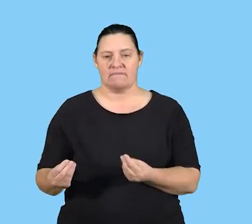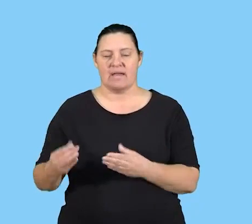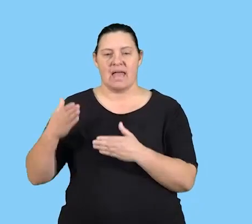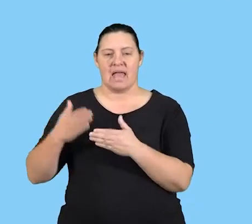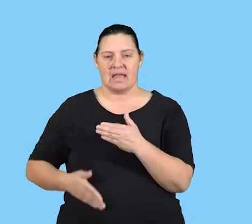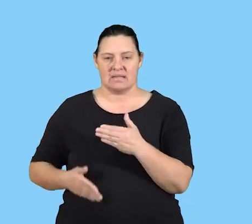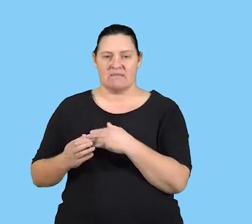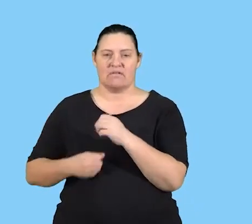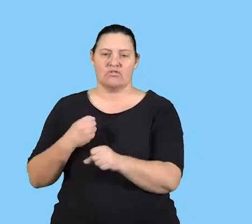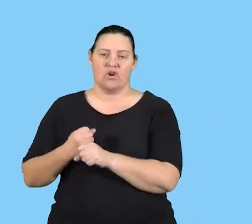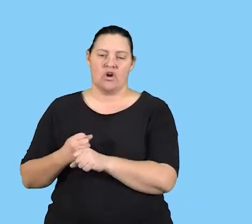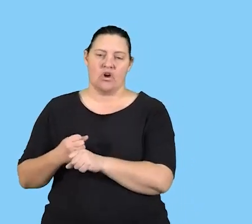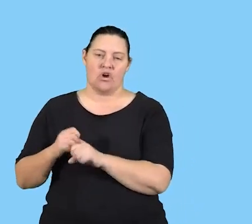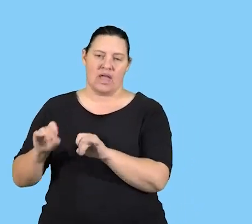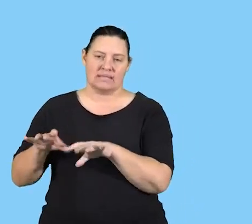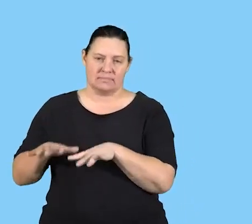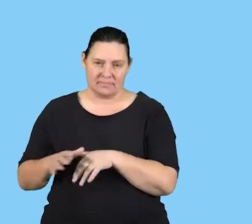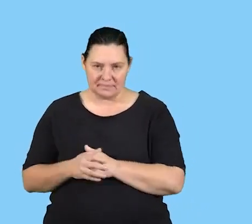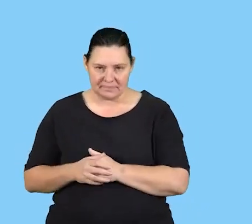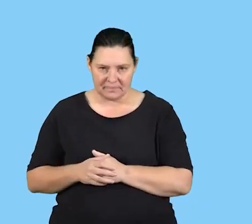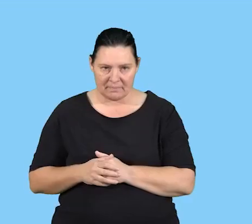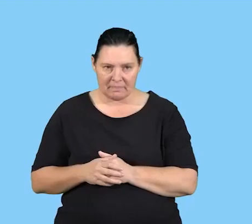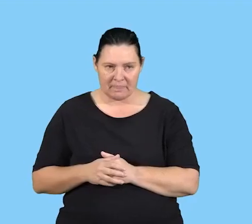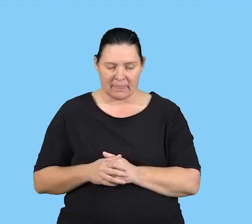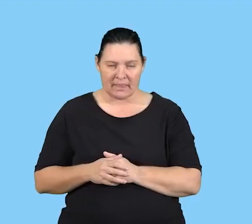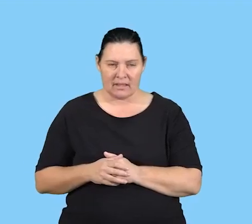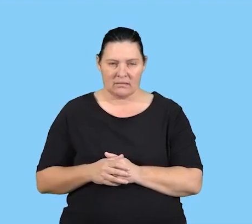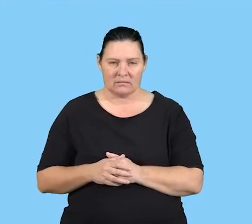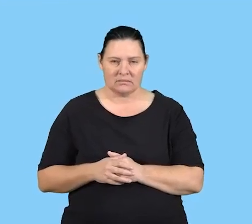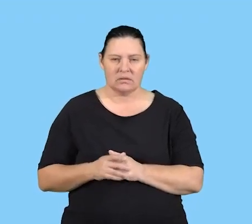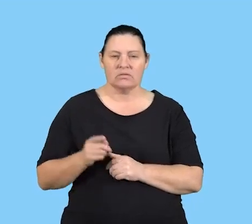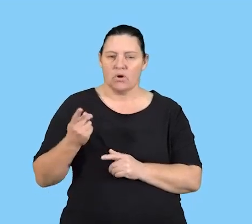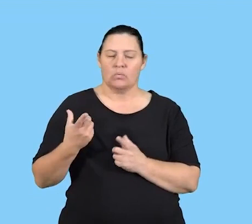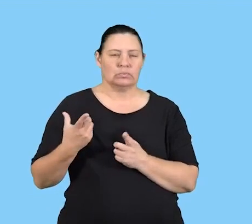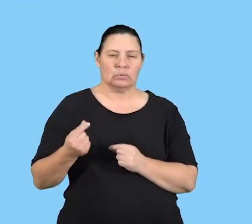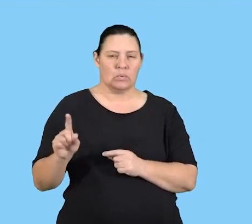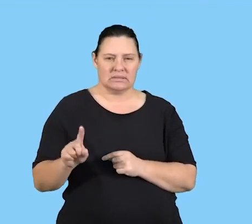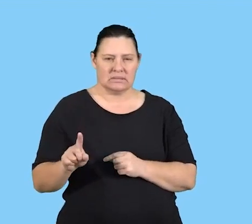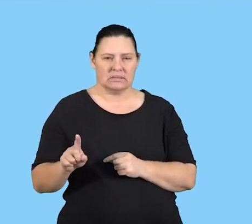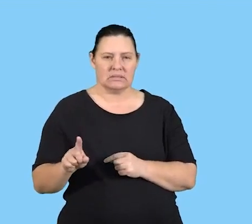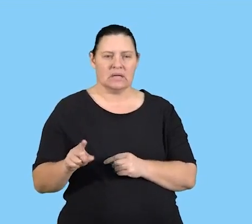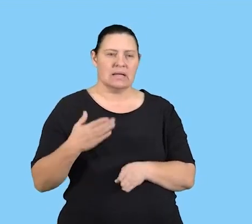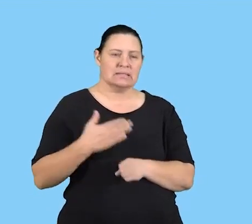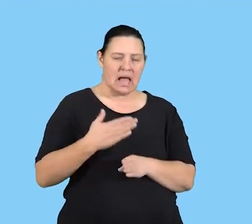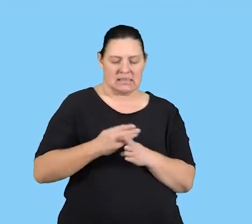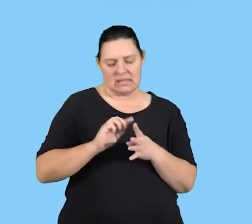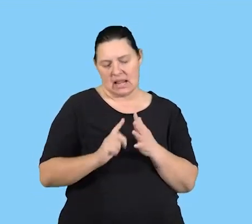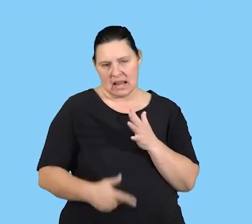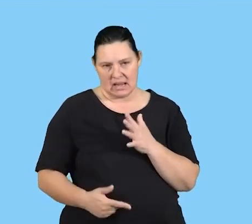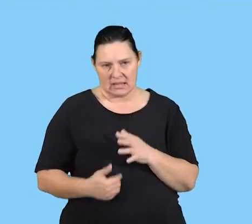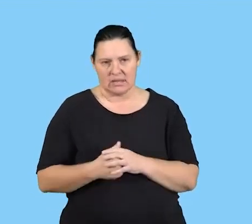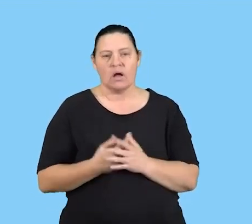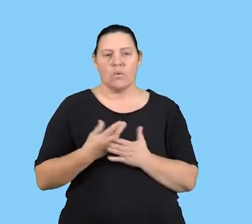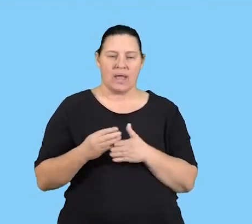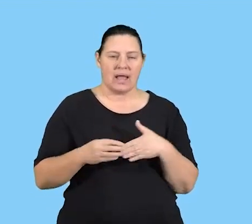the end of the year test. What we have done, colleagues, with the number of tasks, we've